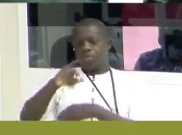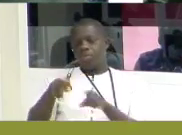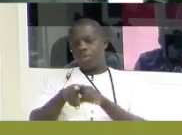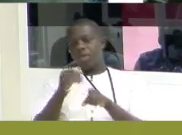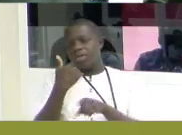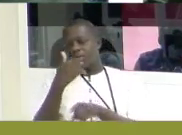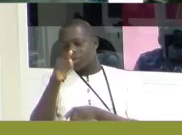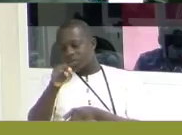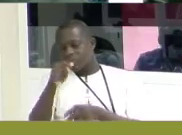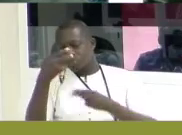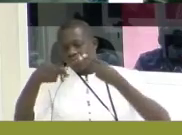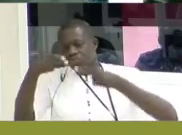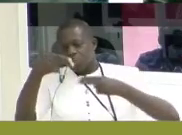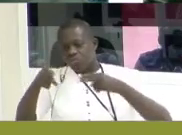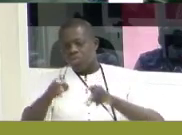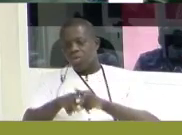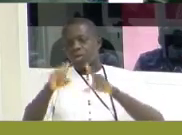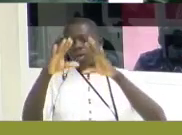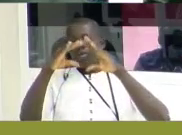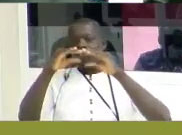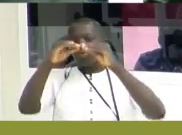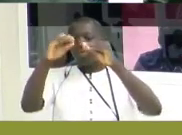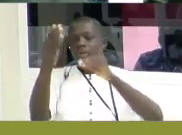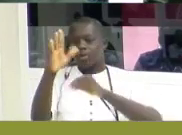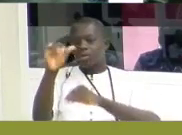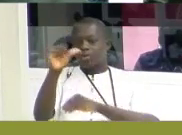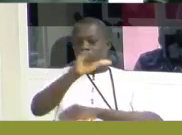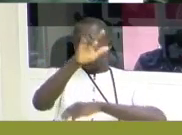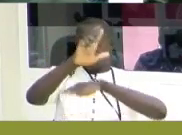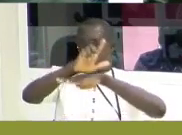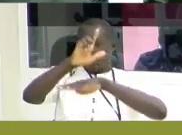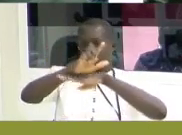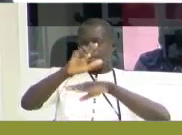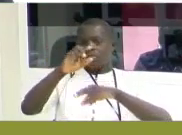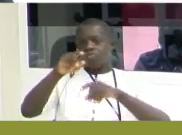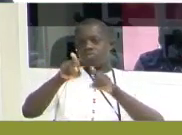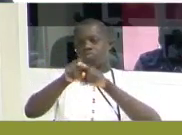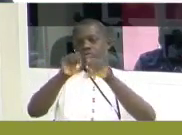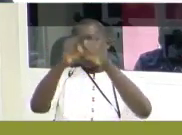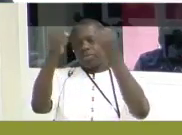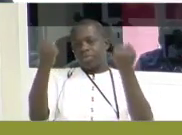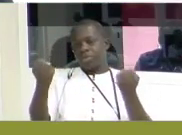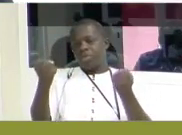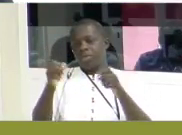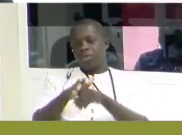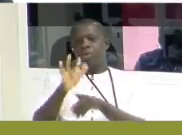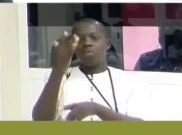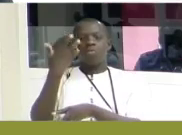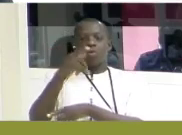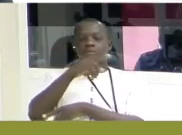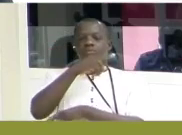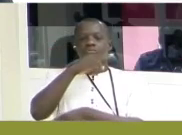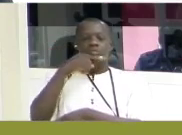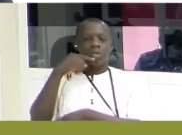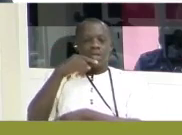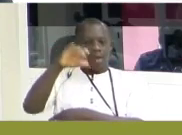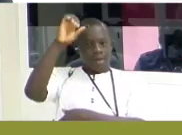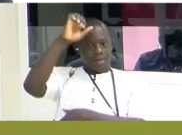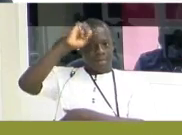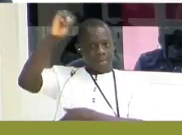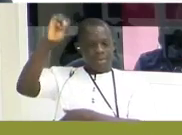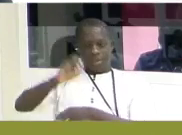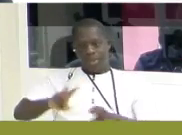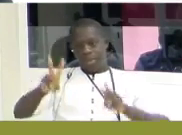all published on any other local newspapers? Okay, when the president's mom was admitted, some journalists,